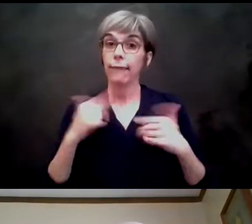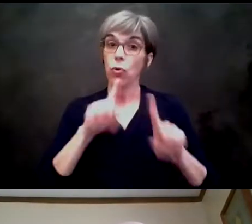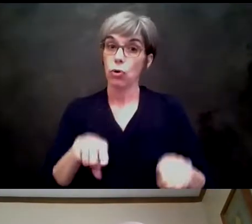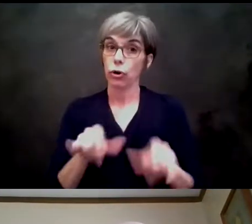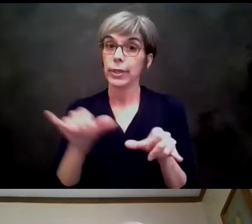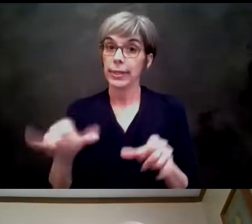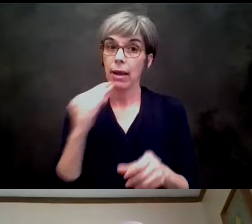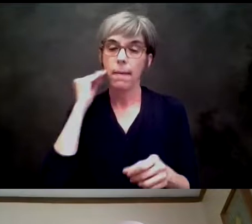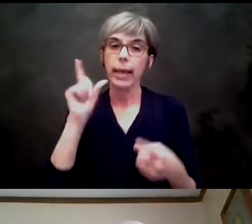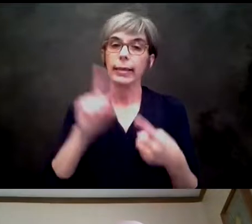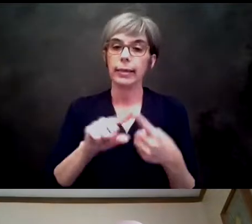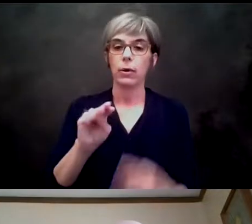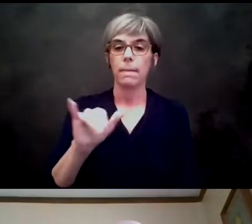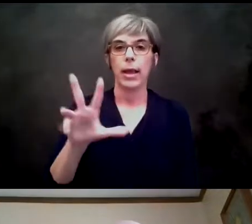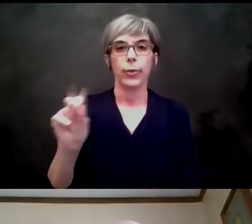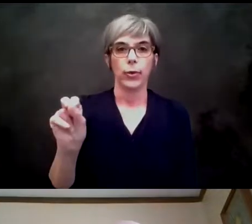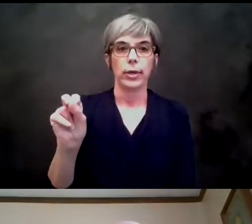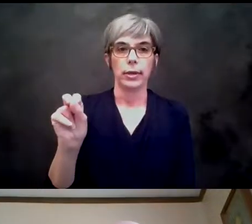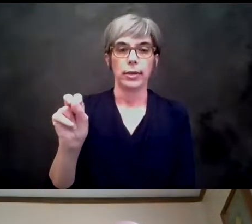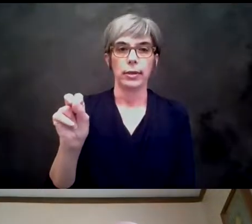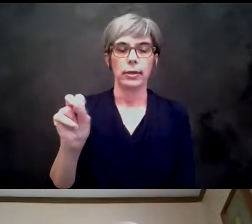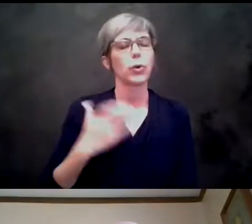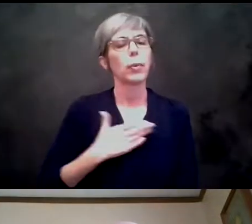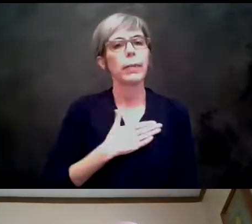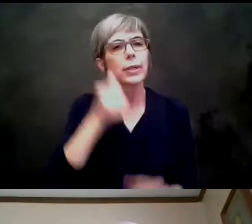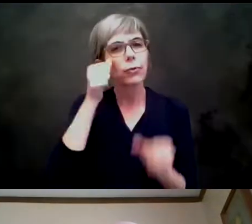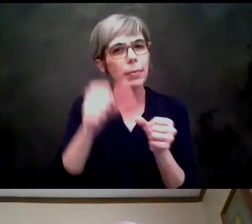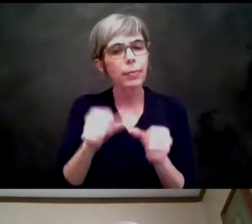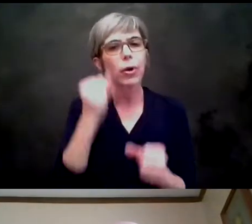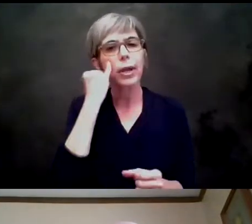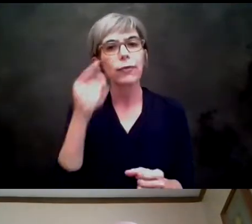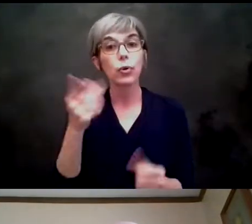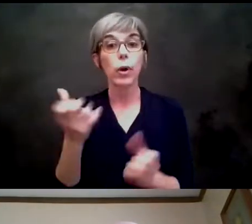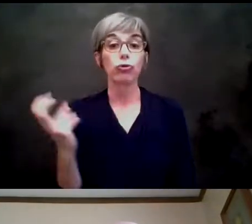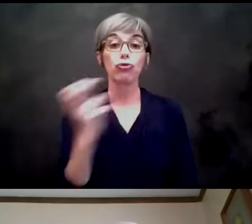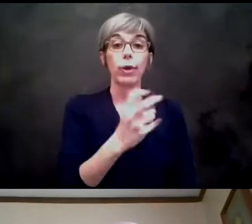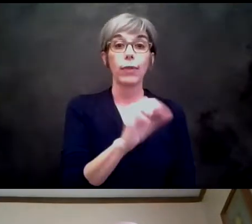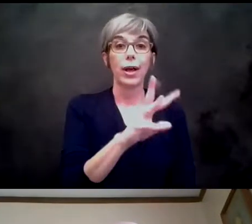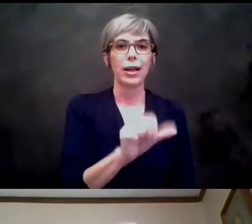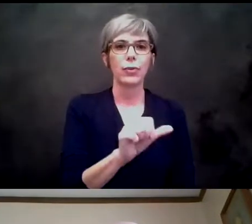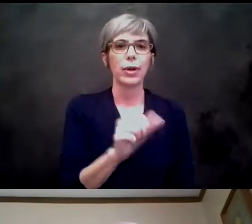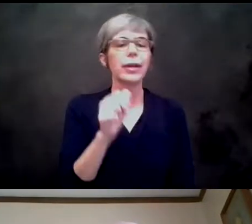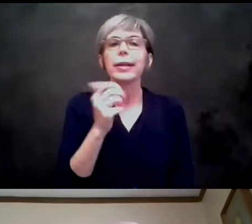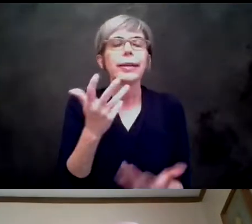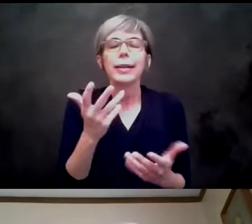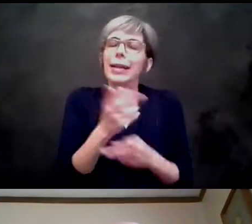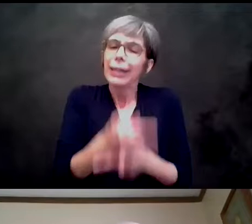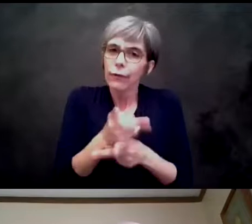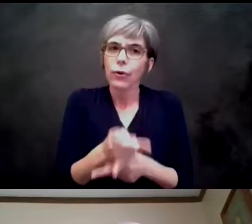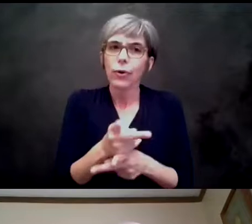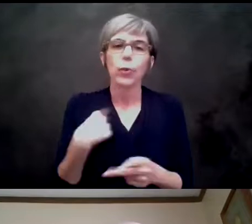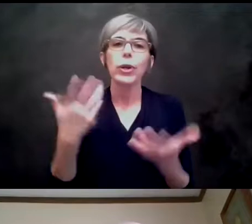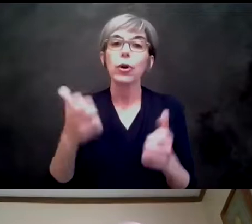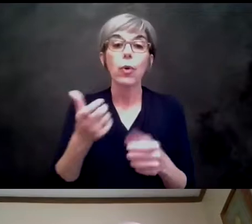30th. Please remember that when you consider going to Iowa, we don't want to go backward on all the progress we've made. Thank